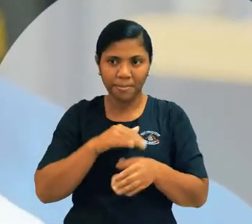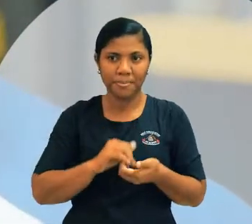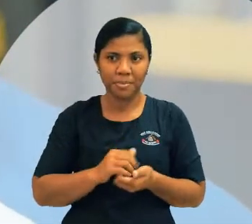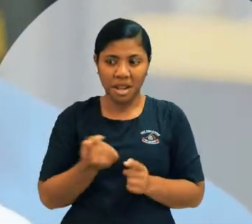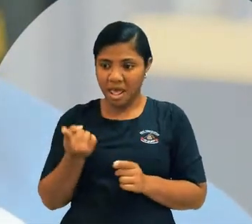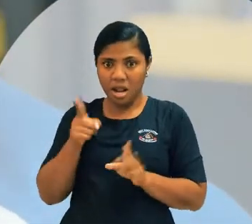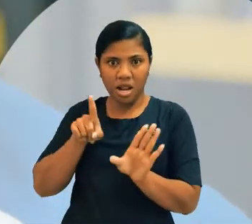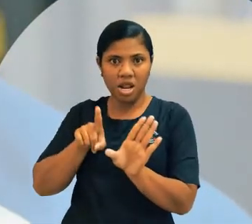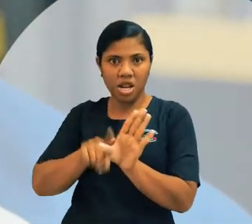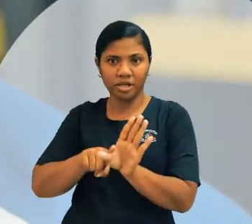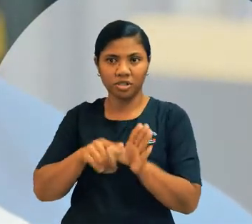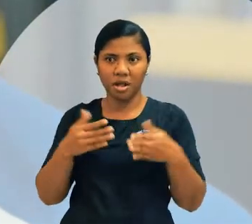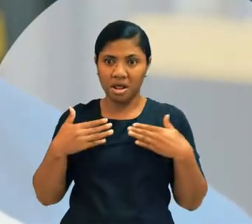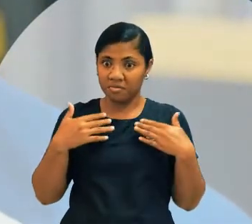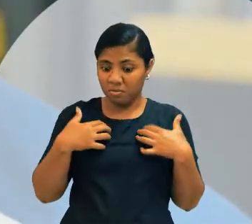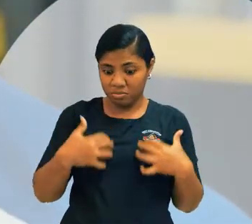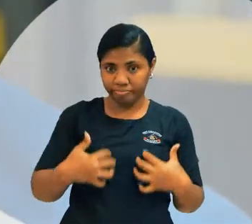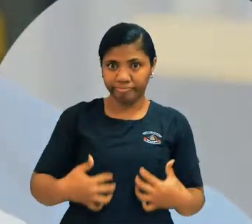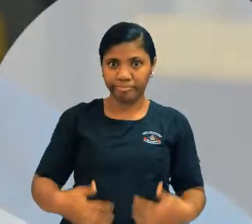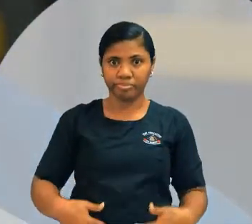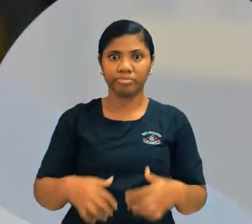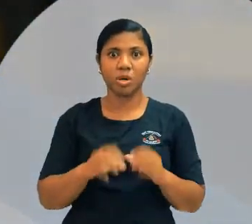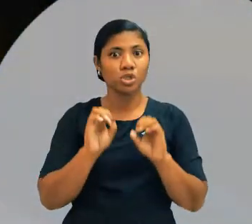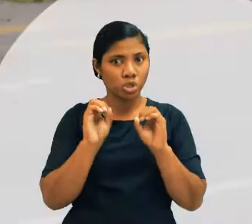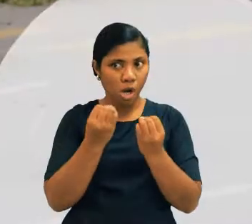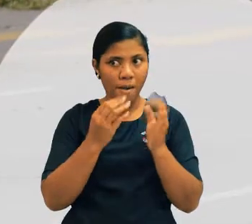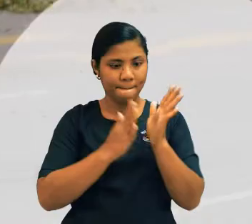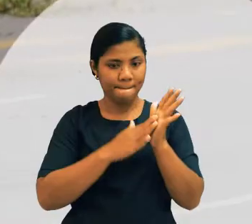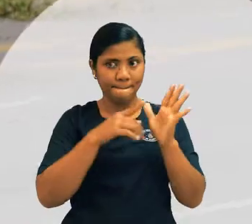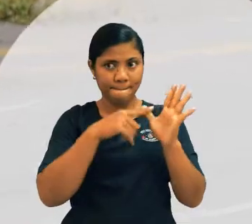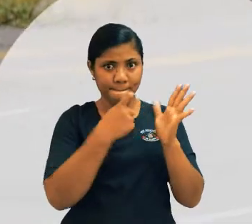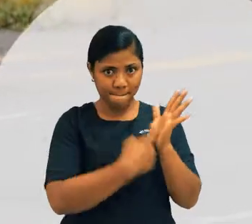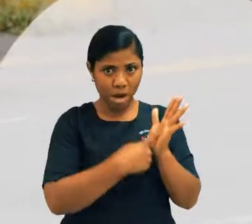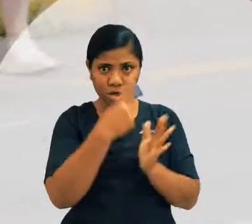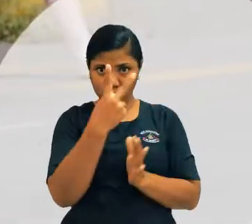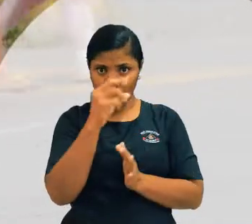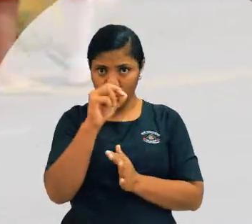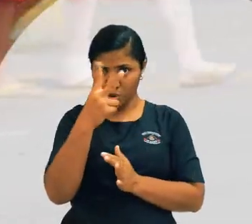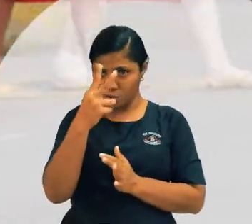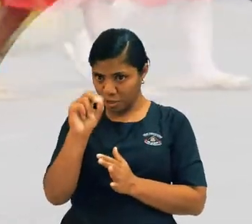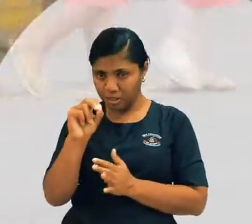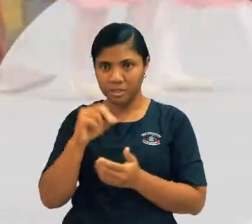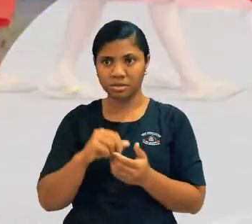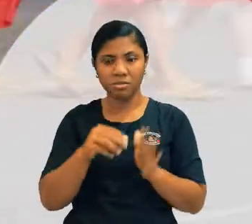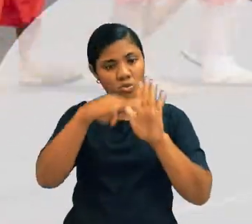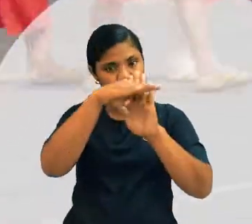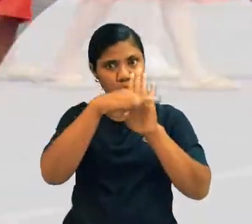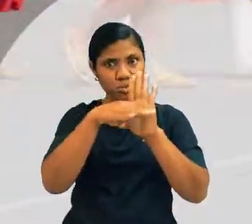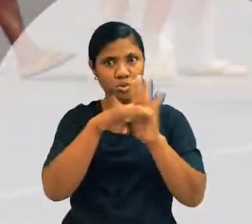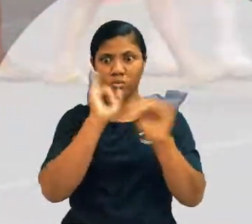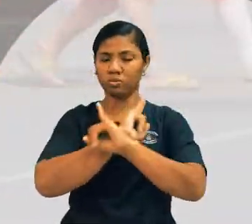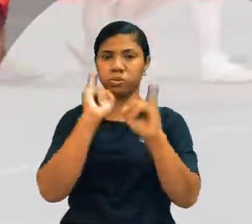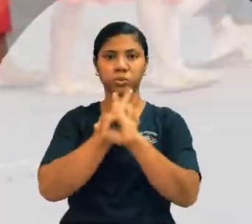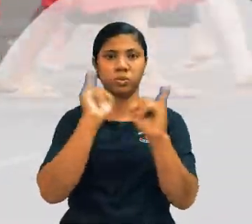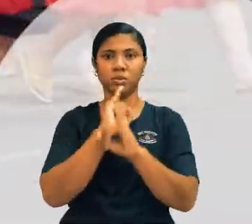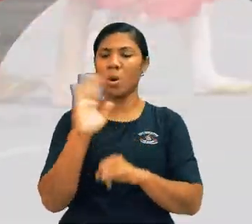that brings the idea of what's going to happen. When the state of emergency was declared in March 2020,